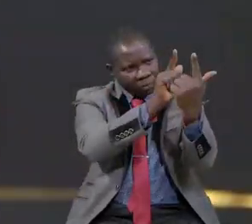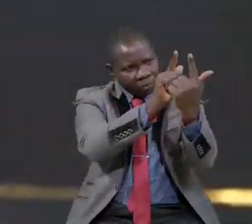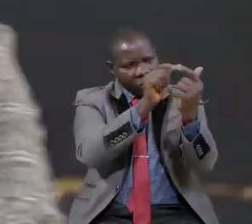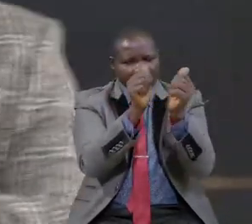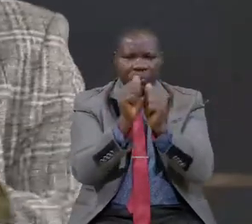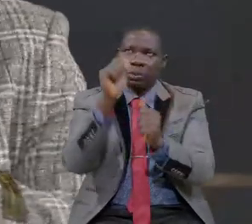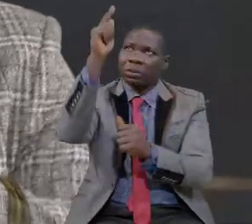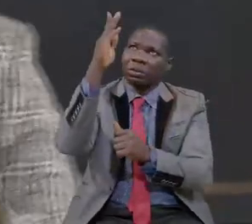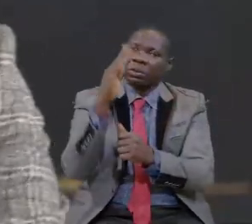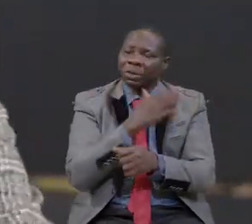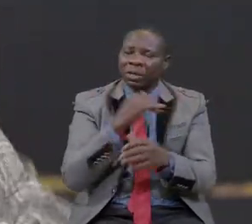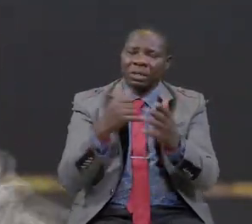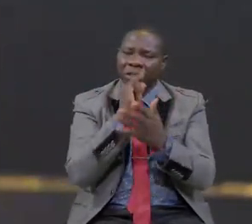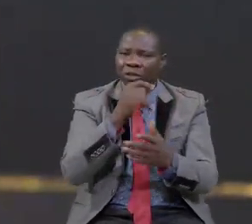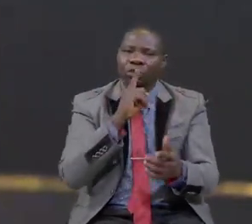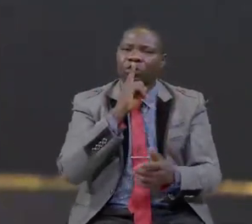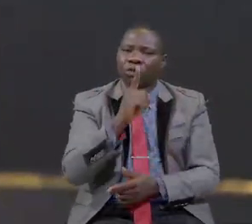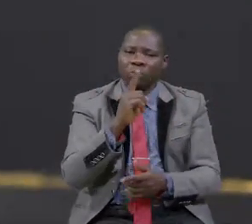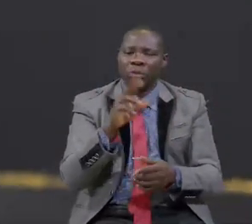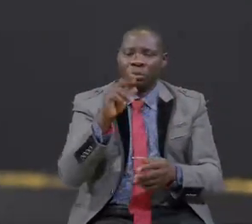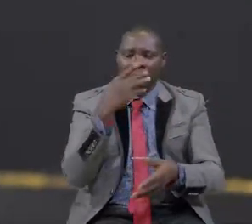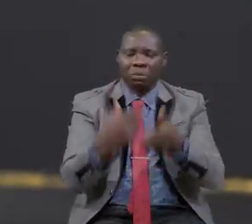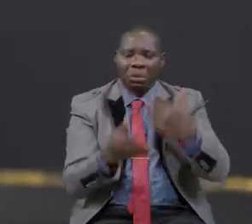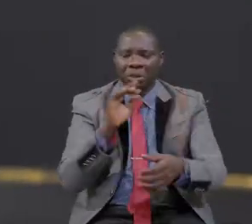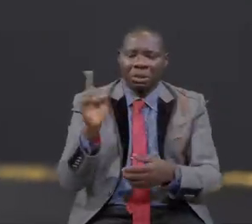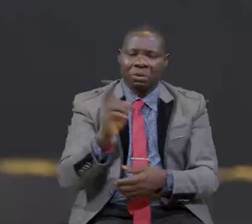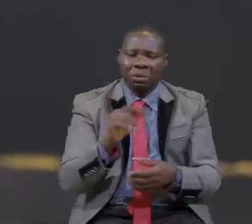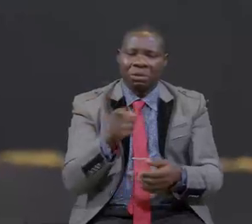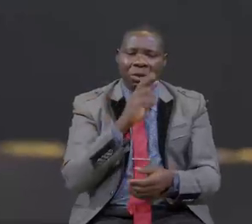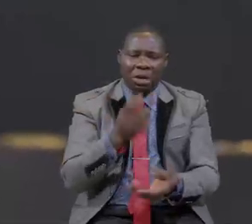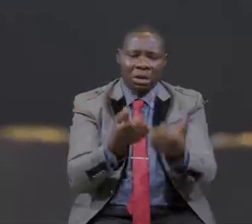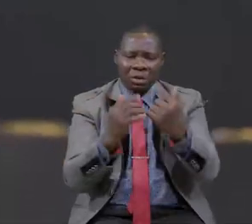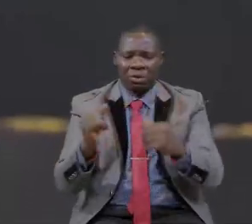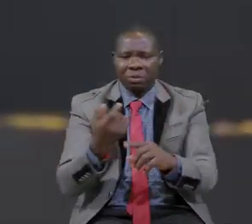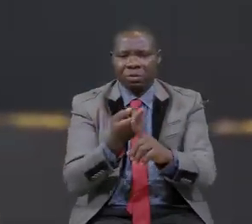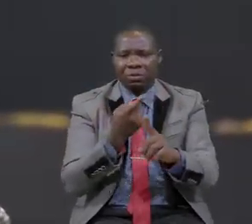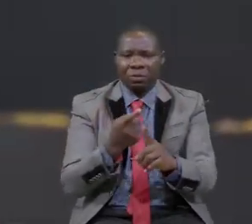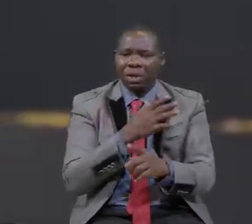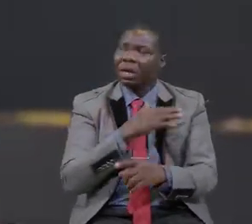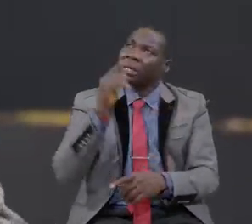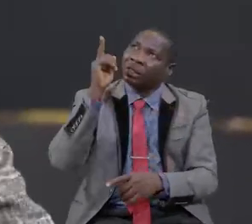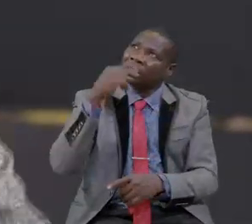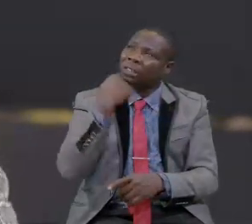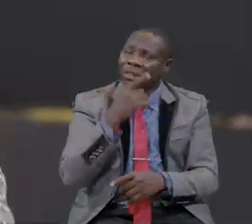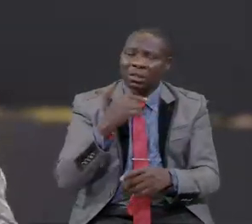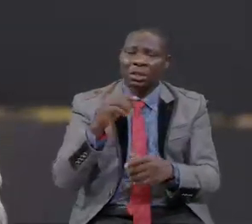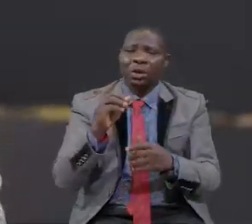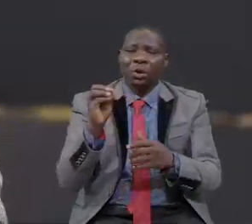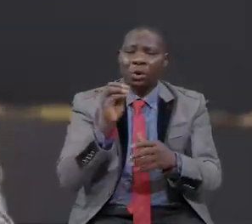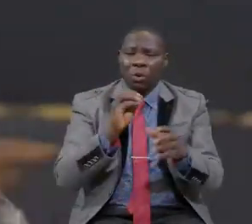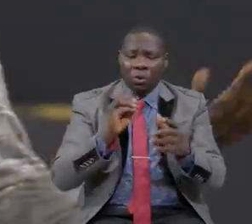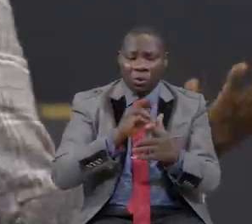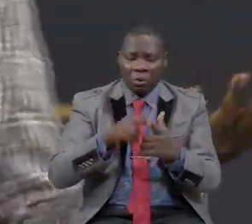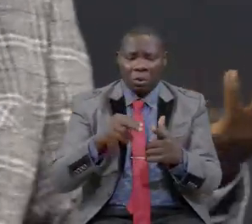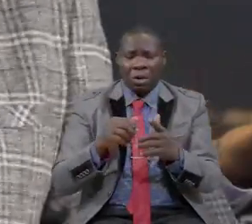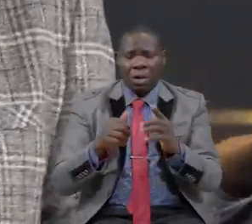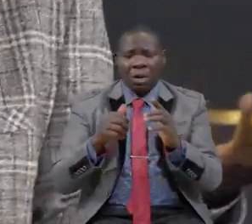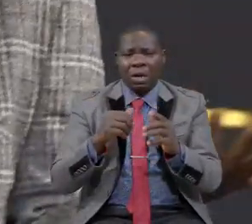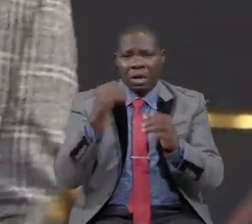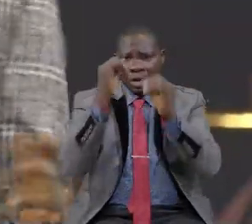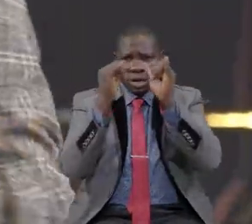matter where you're coming from, it says no idolaters nor adulterers. Sometimes